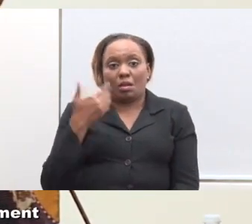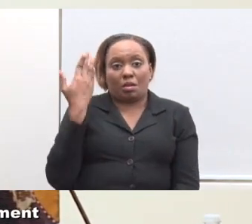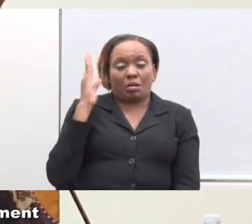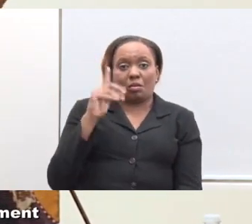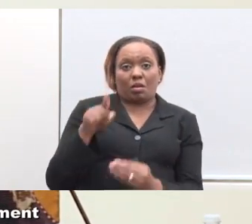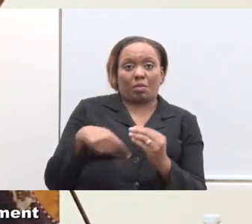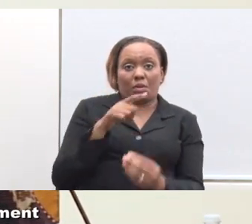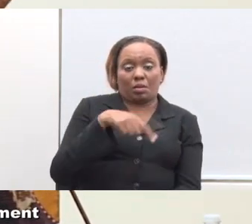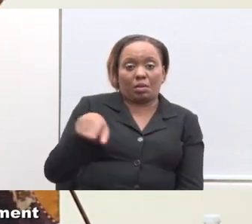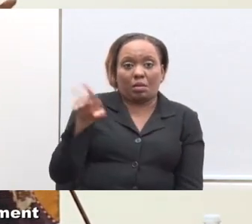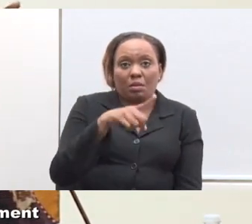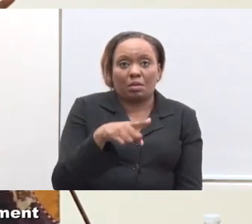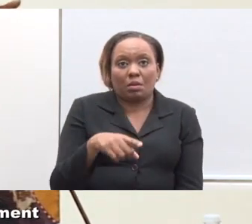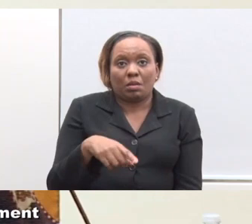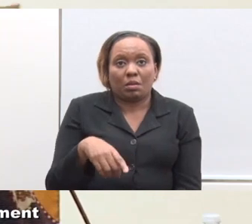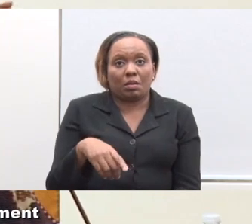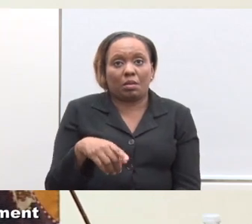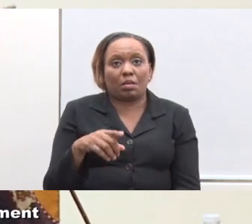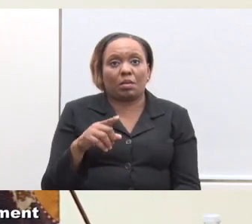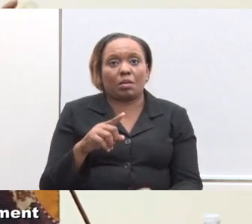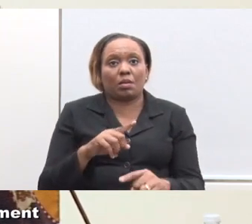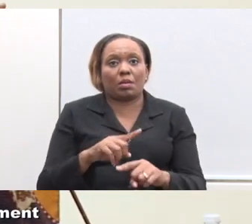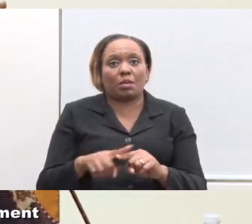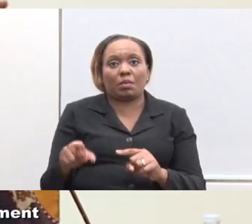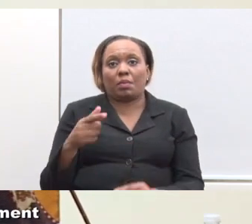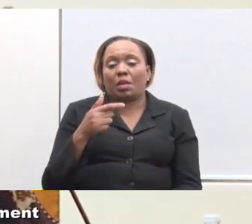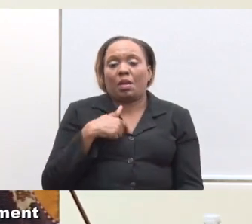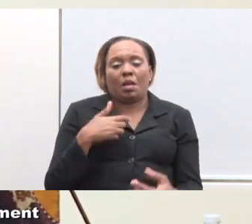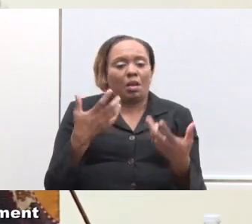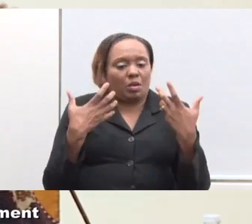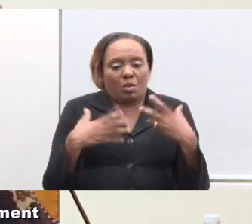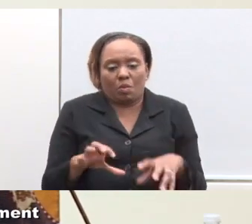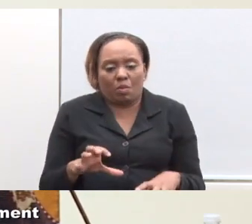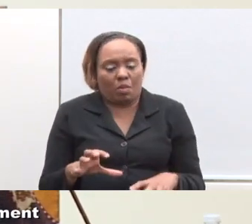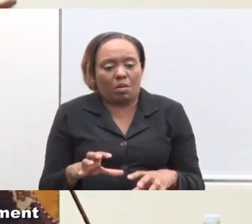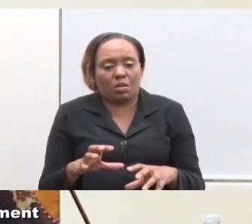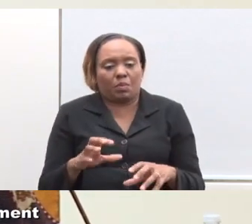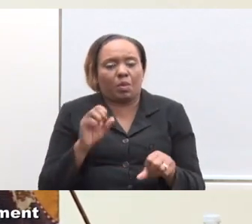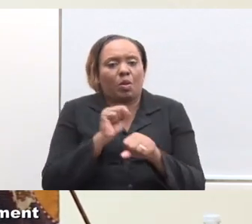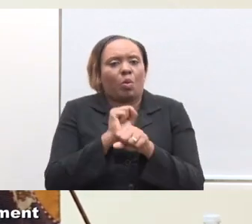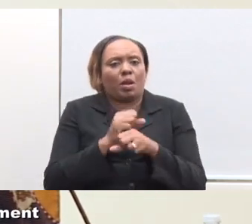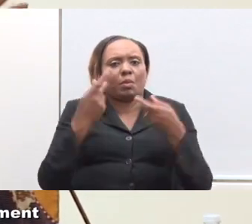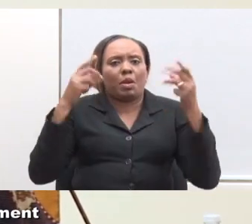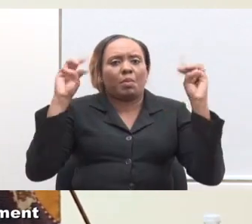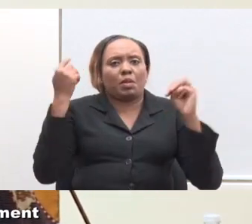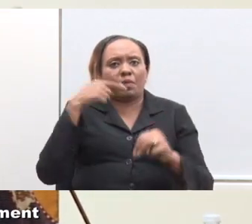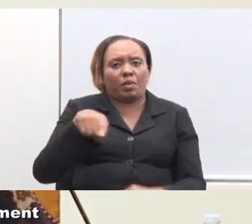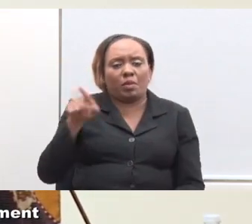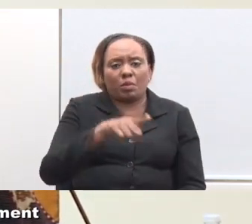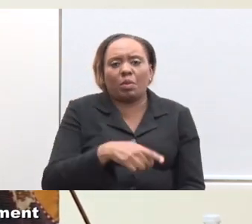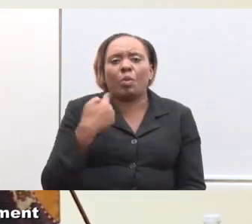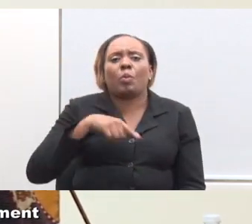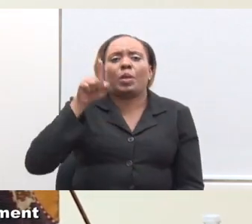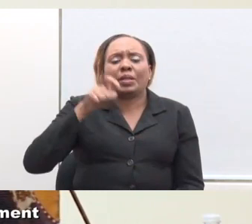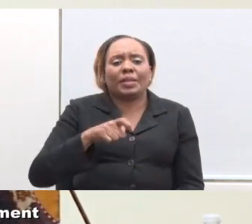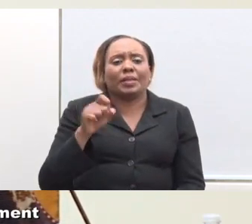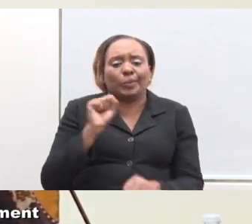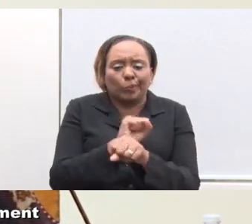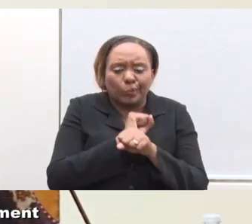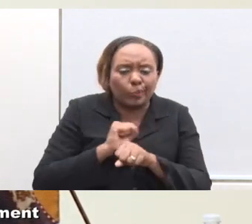have not come to public life to preside over that. Barbadians must work as soon as we can do so